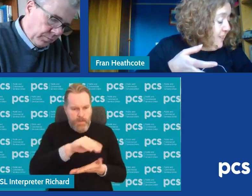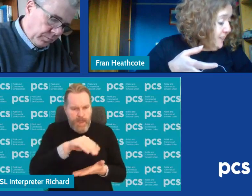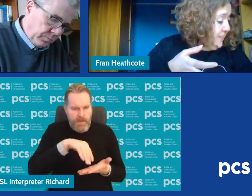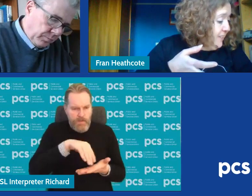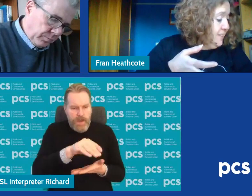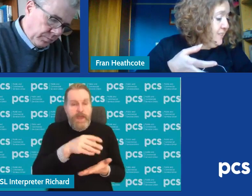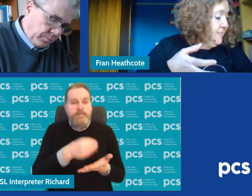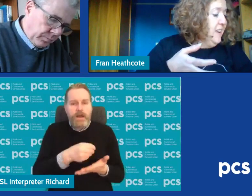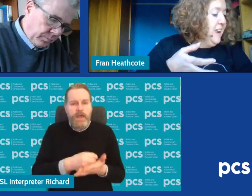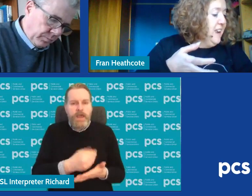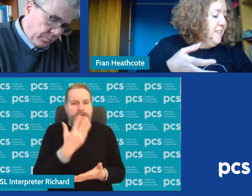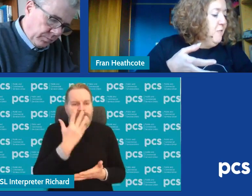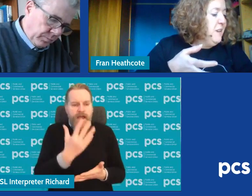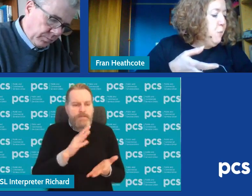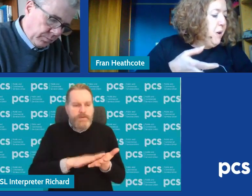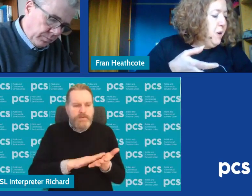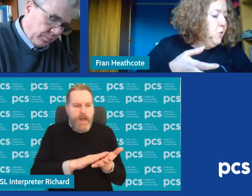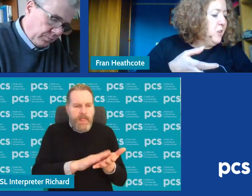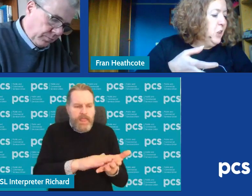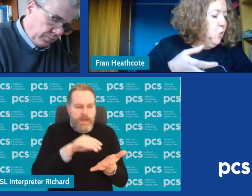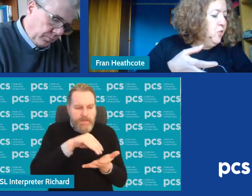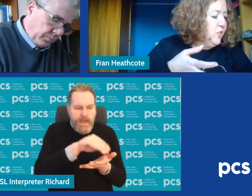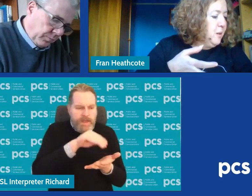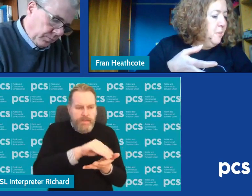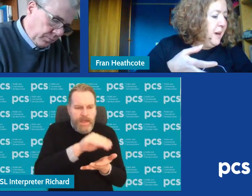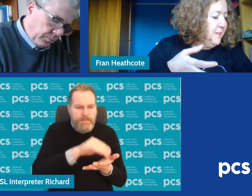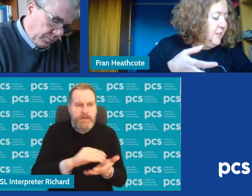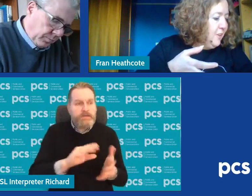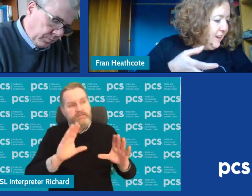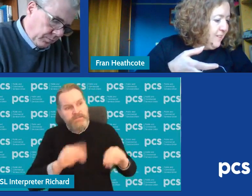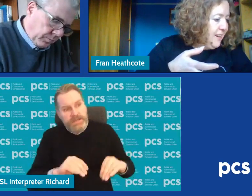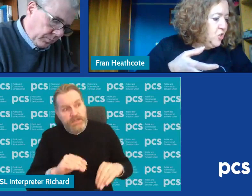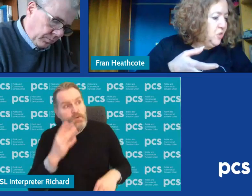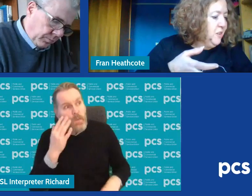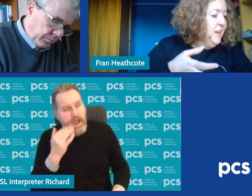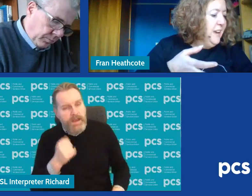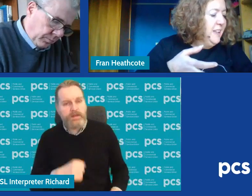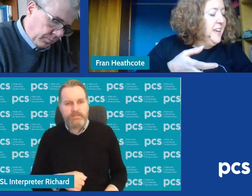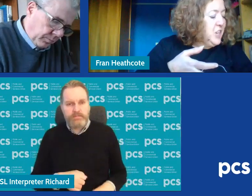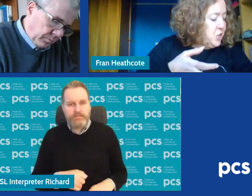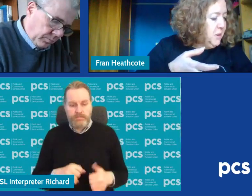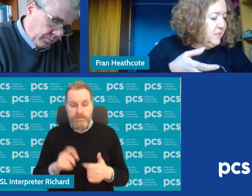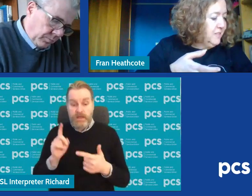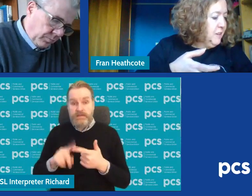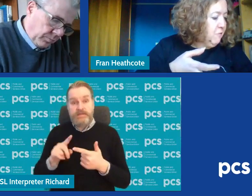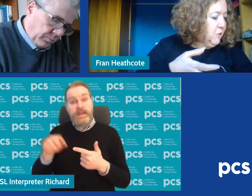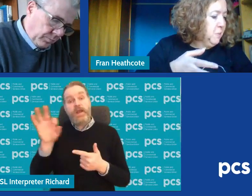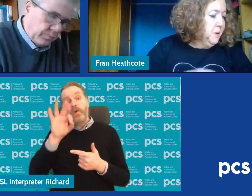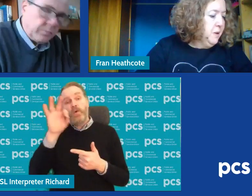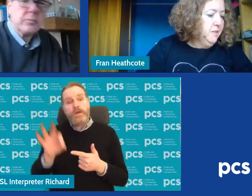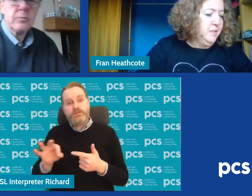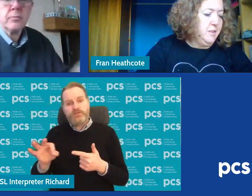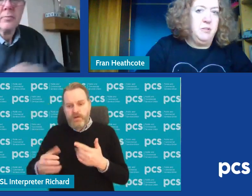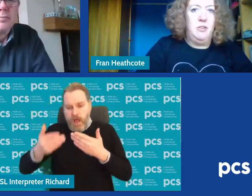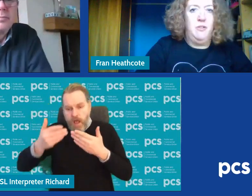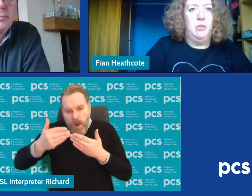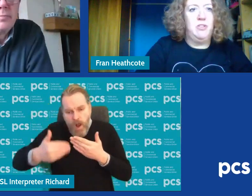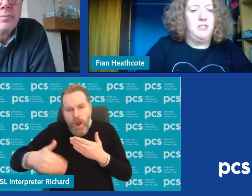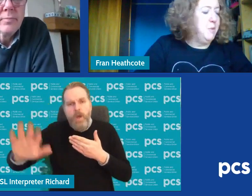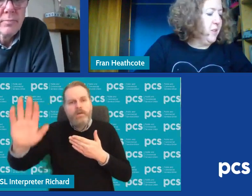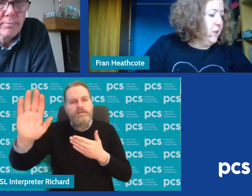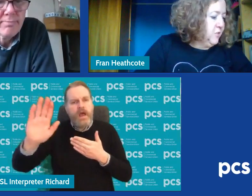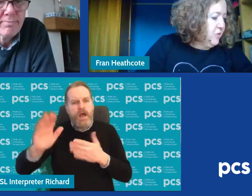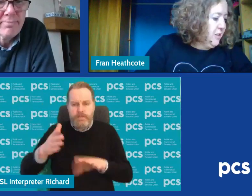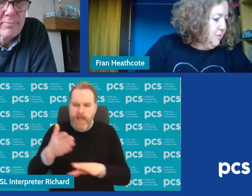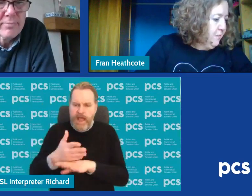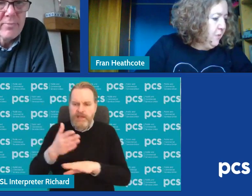Kathy Darkin asks, is there any proposed long-term targeted action in the HMRC group? So I don't know if you want to